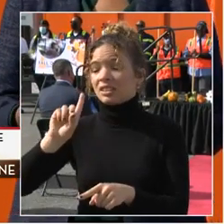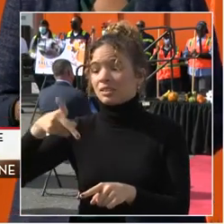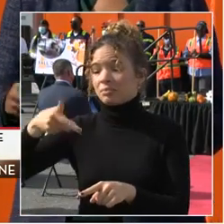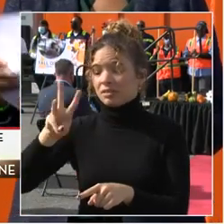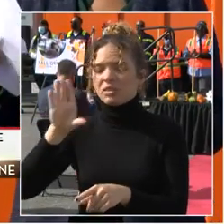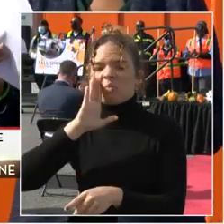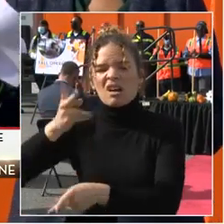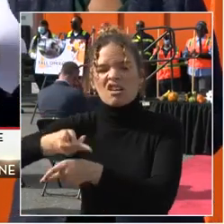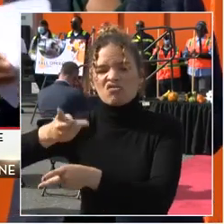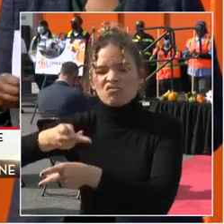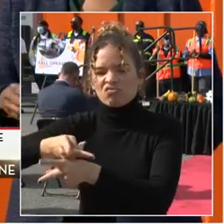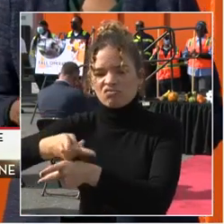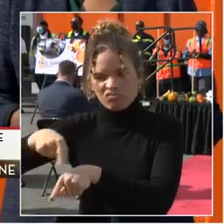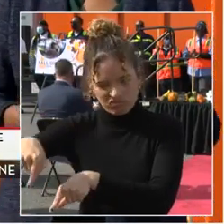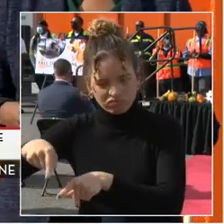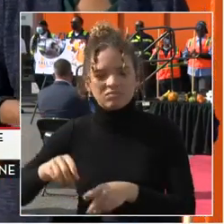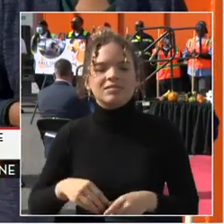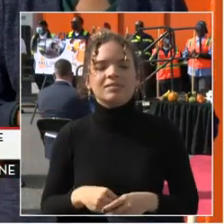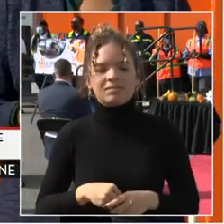It's fun, isn't it?